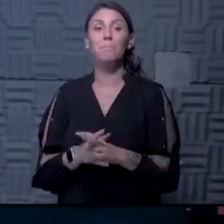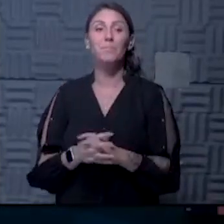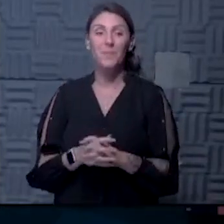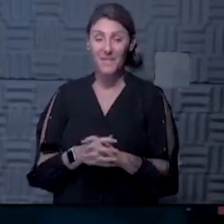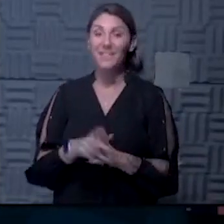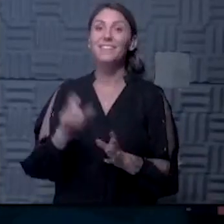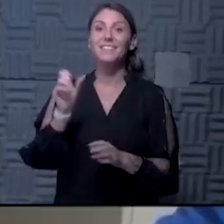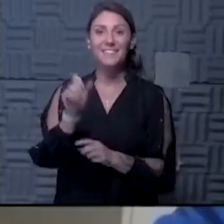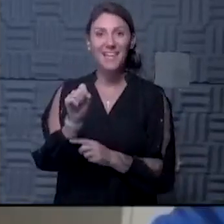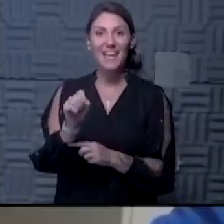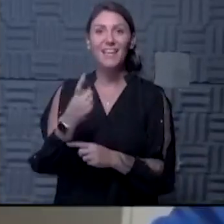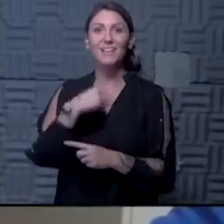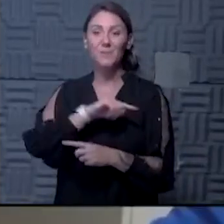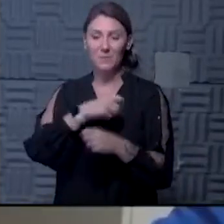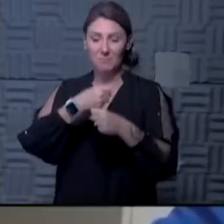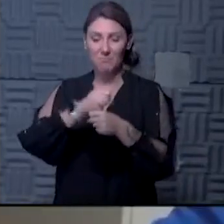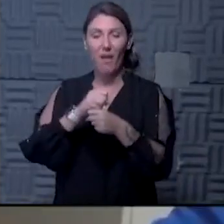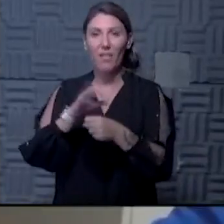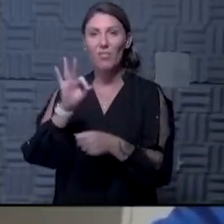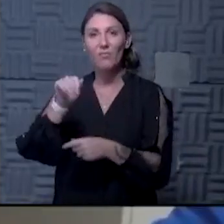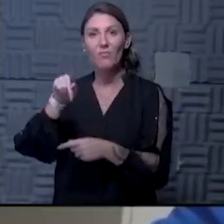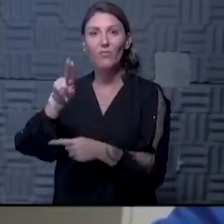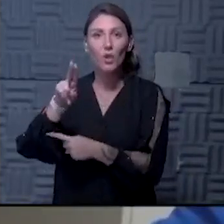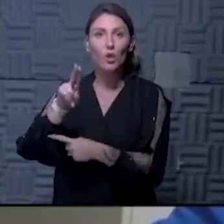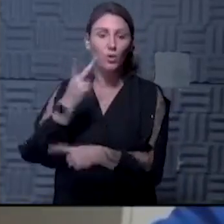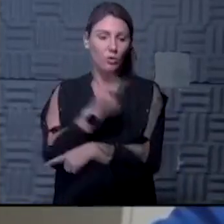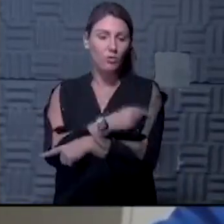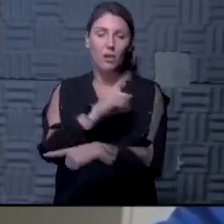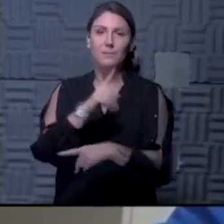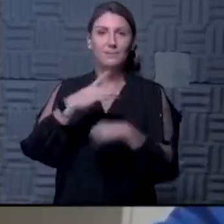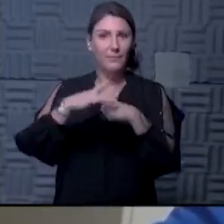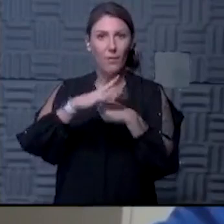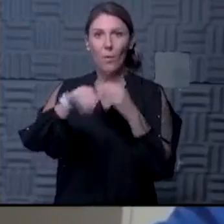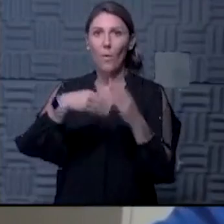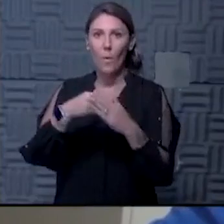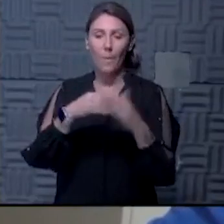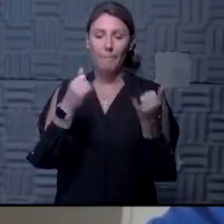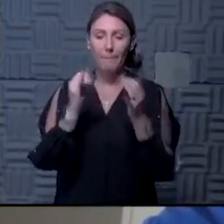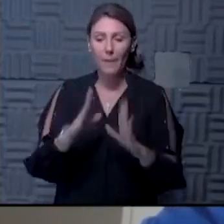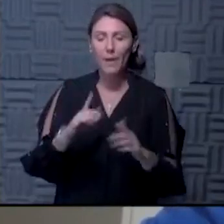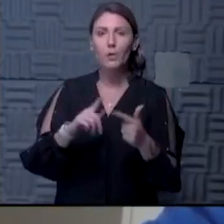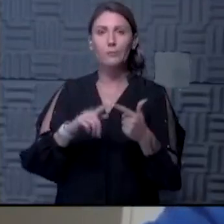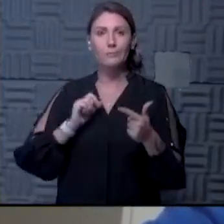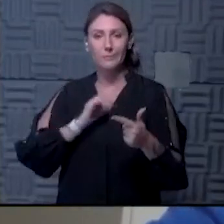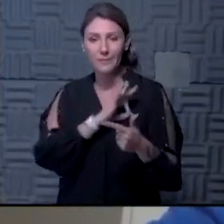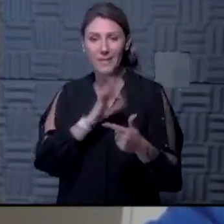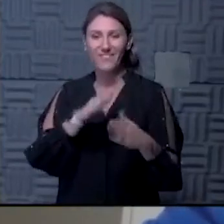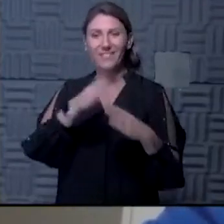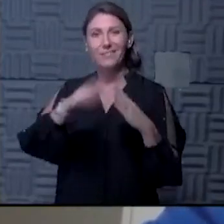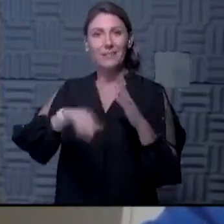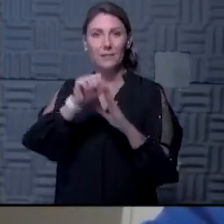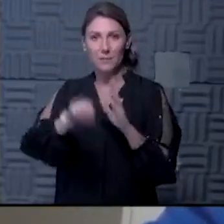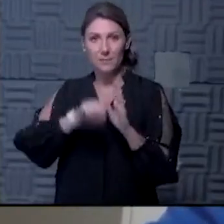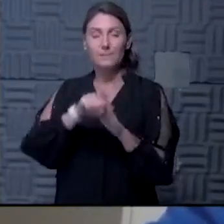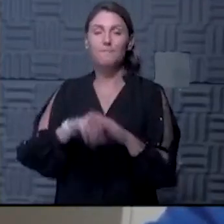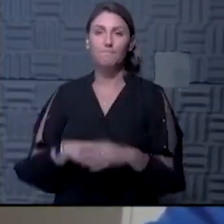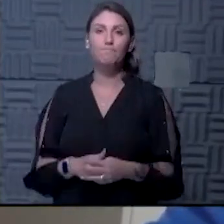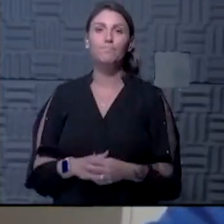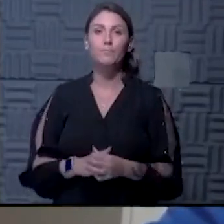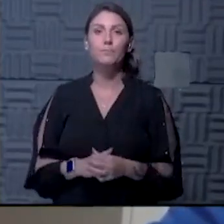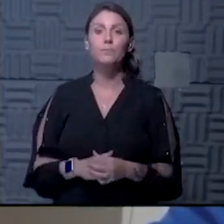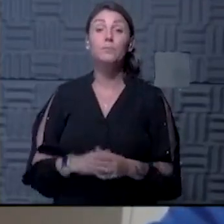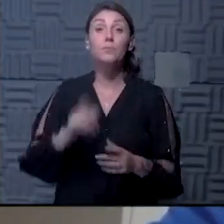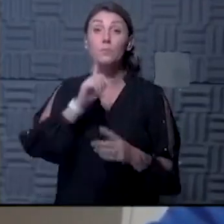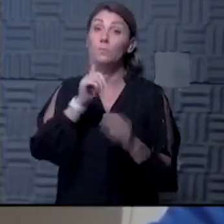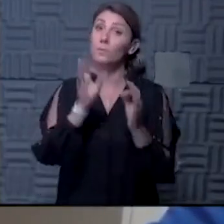have. So we made flu shots available to all of our players, staff members there at the end of the season. I think it's